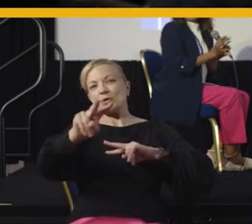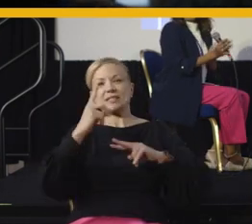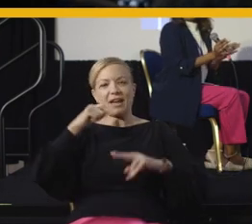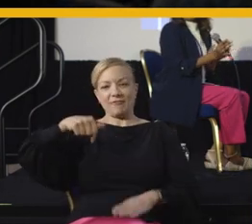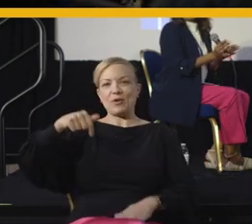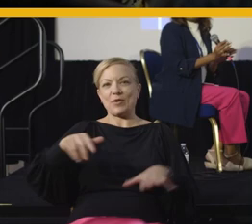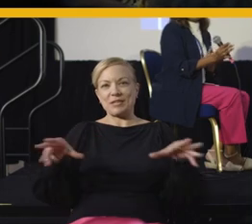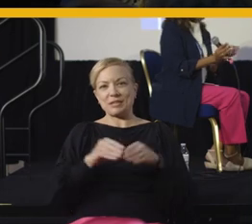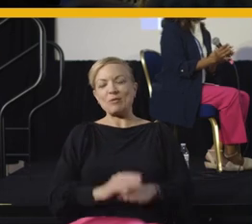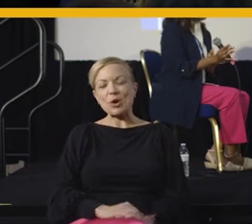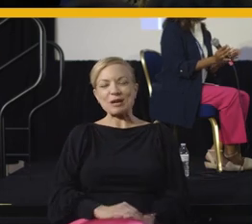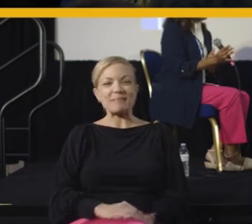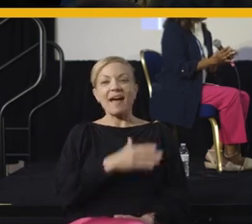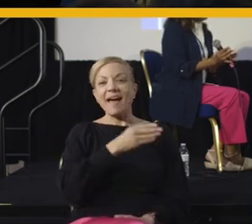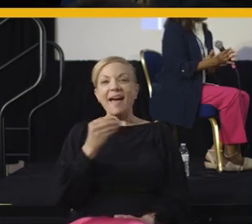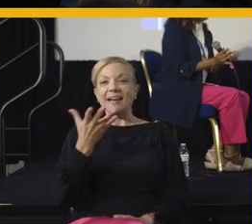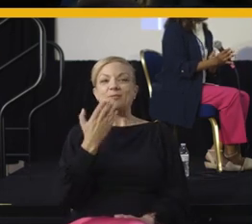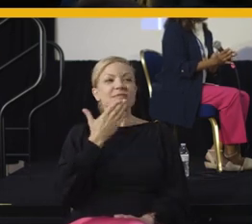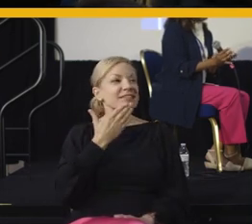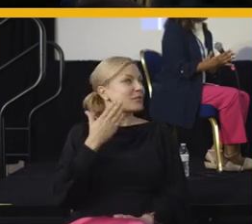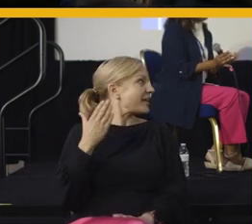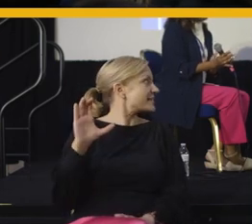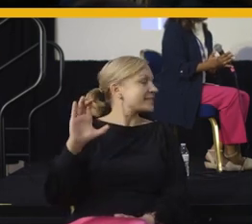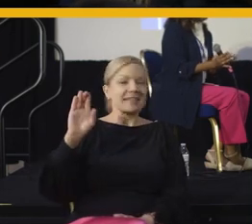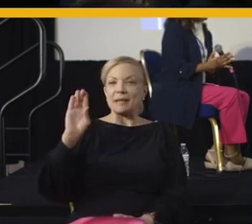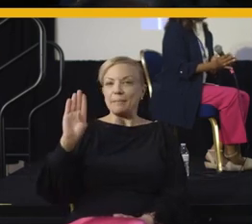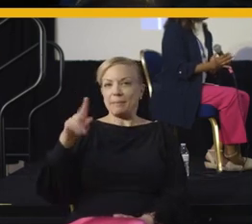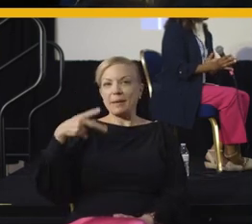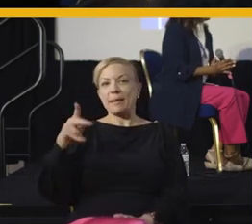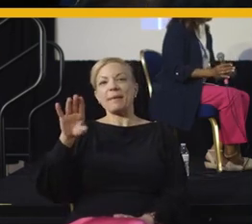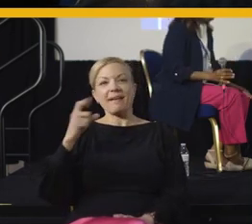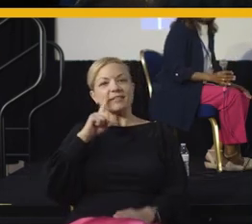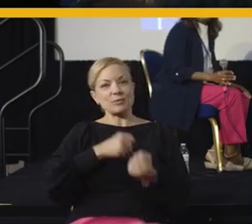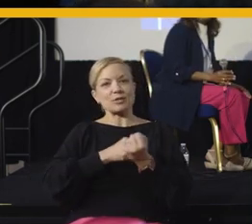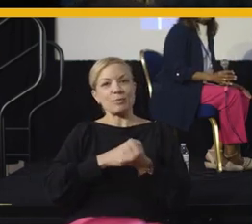forum. And I want to thank CPB and